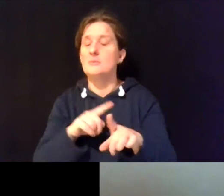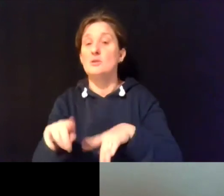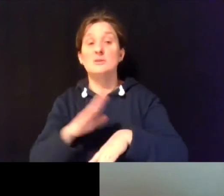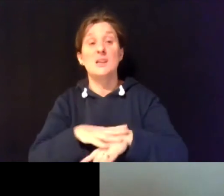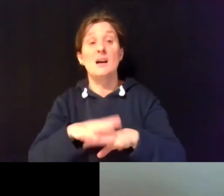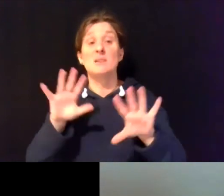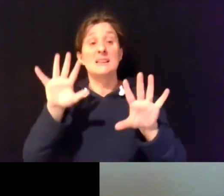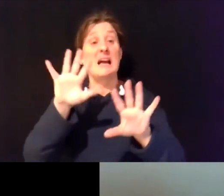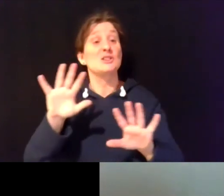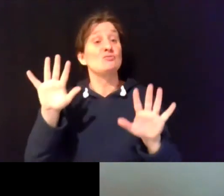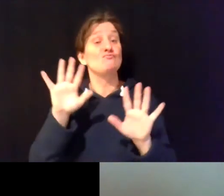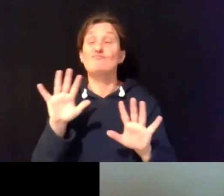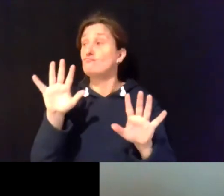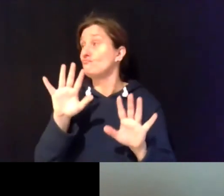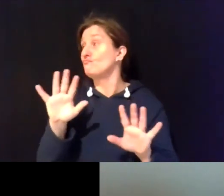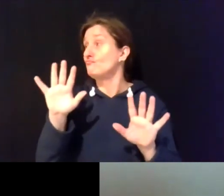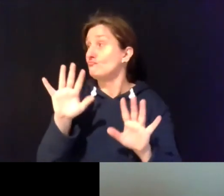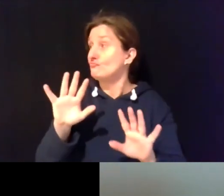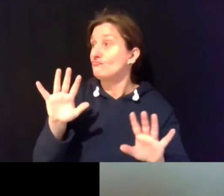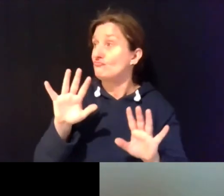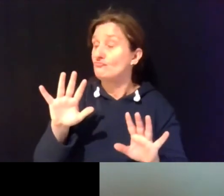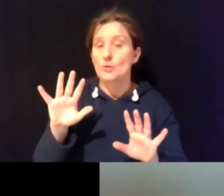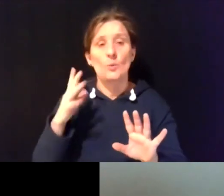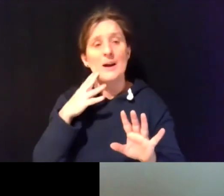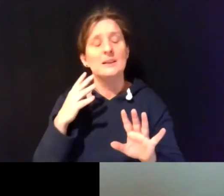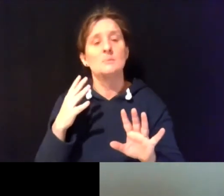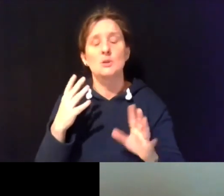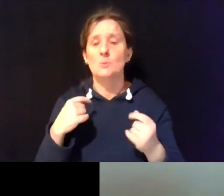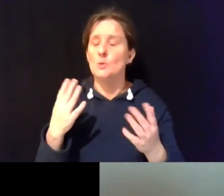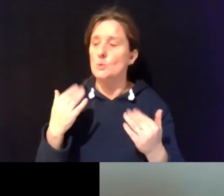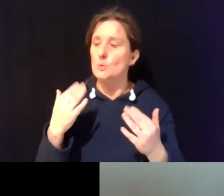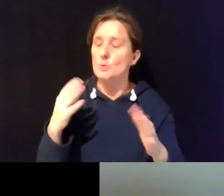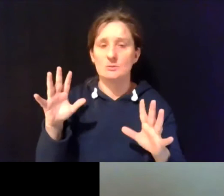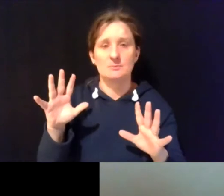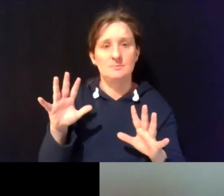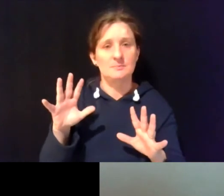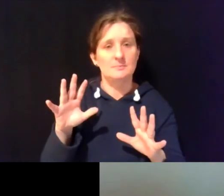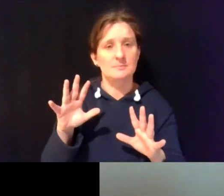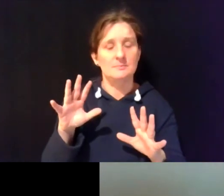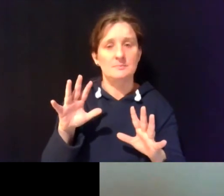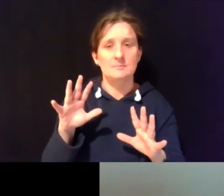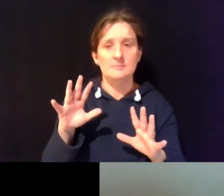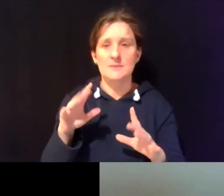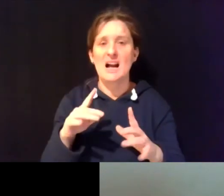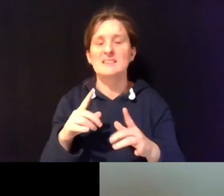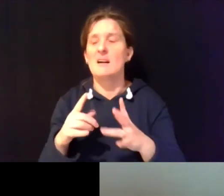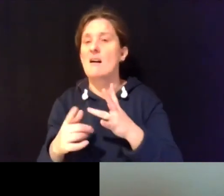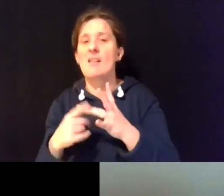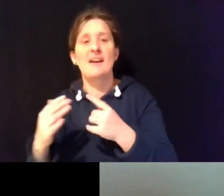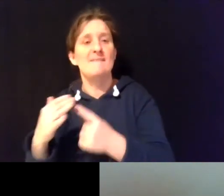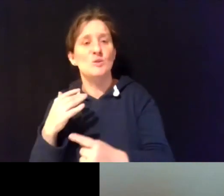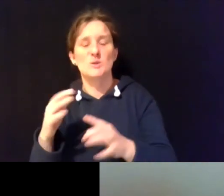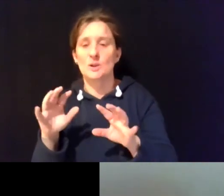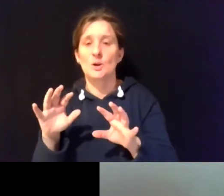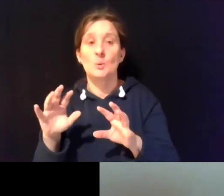and mind its own business. It's only when you cool it down and essentially remove any influence other than gravity that any of this interesting